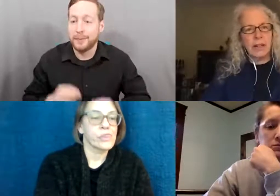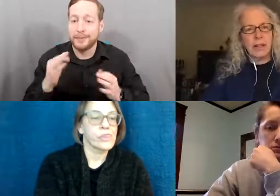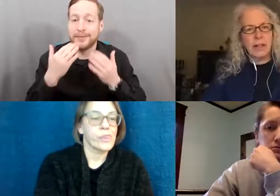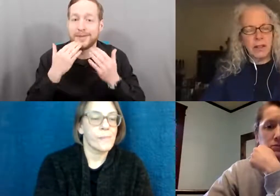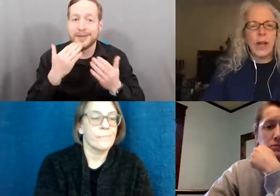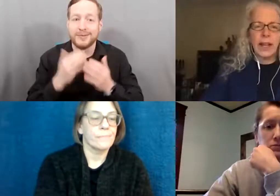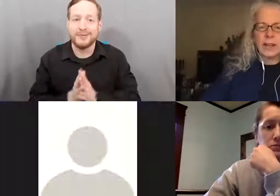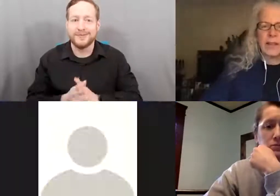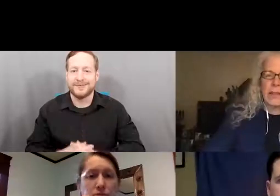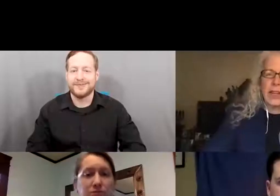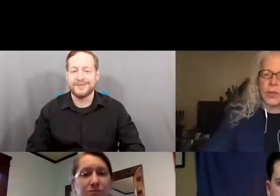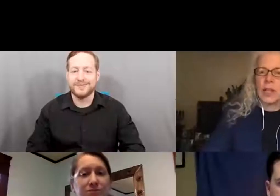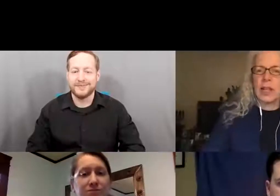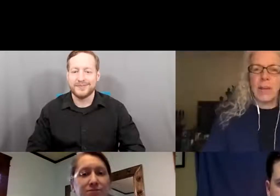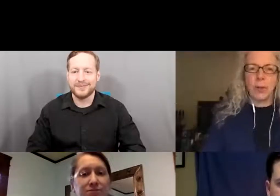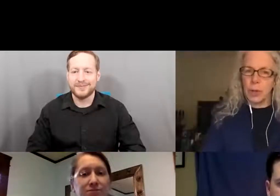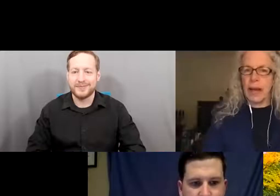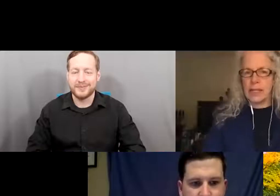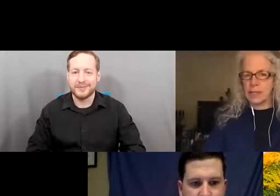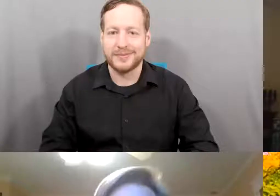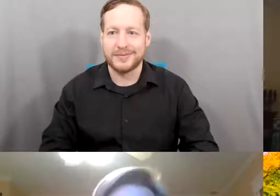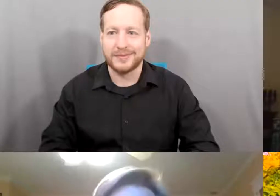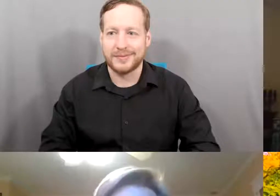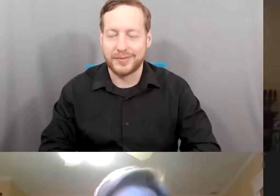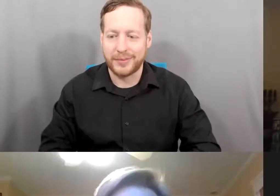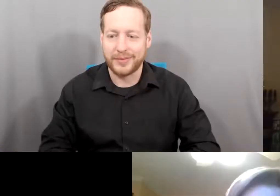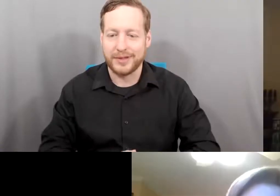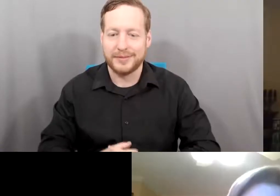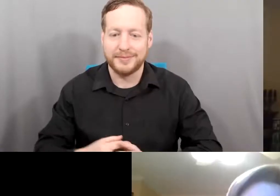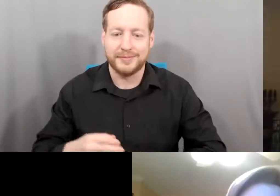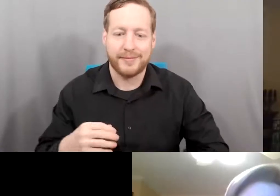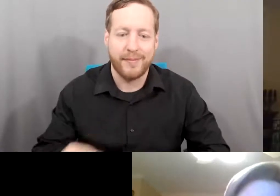it. Okay, thank you. Then that motion passes.